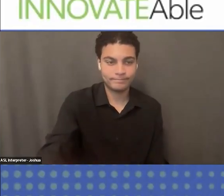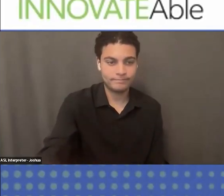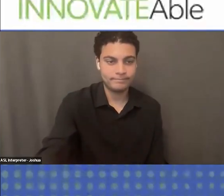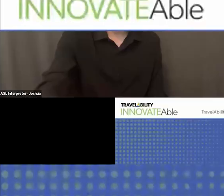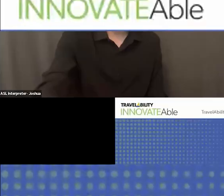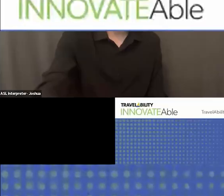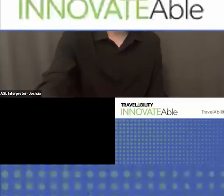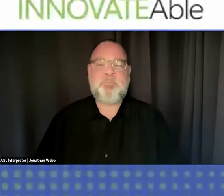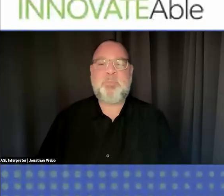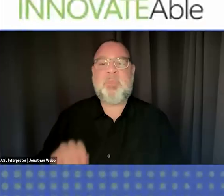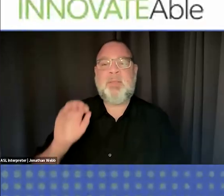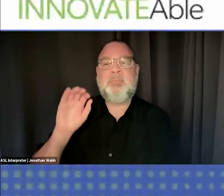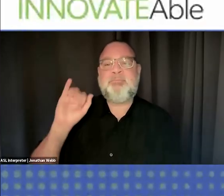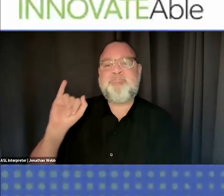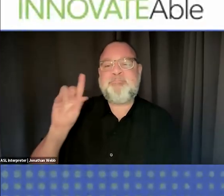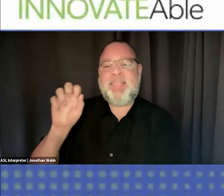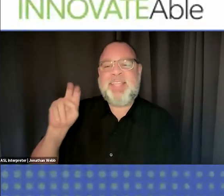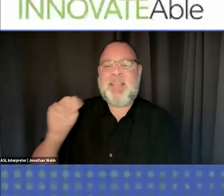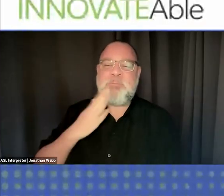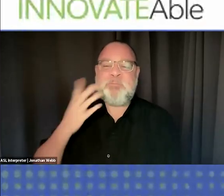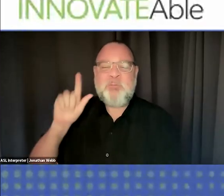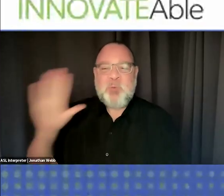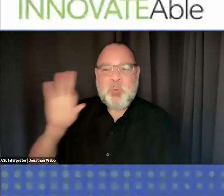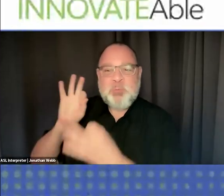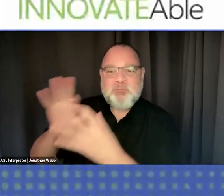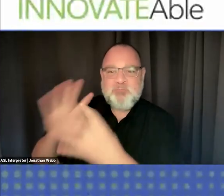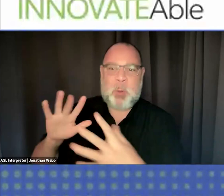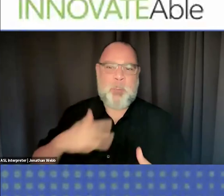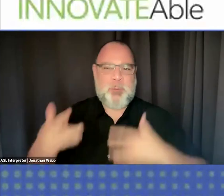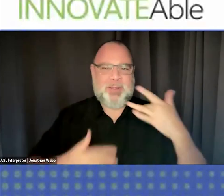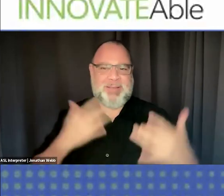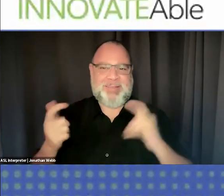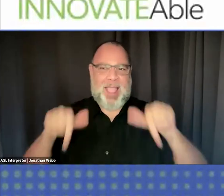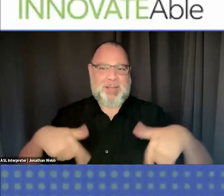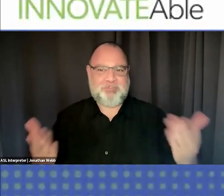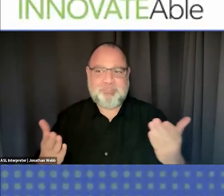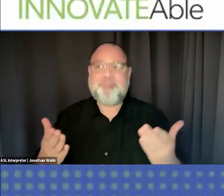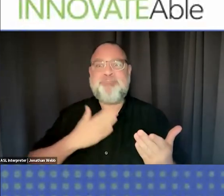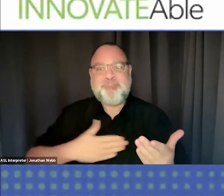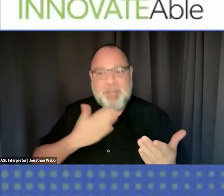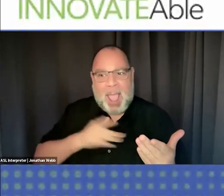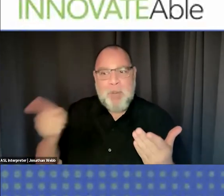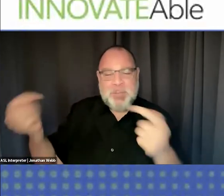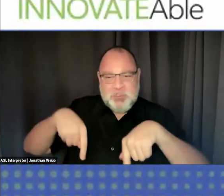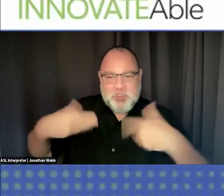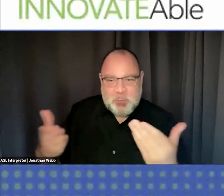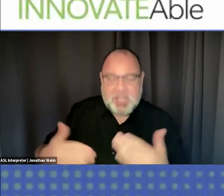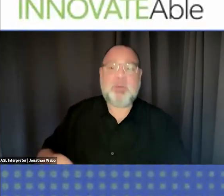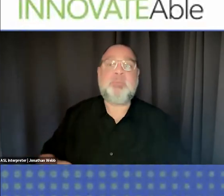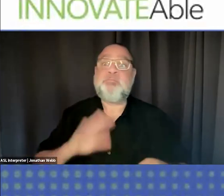Idan, thank you for your feedback. We're super excited to be able to do this. So glad you were able to be here. And